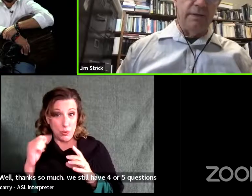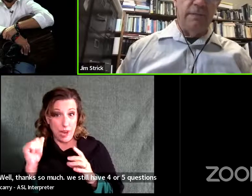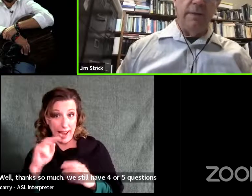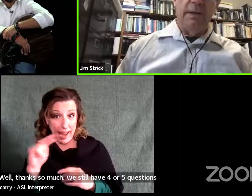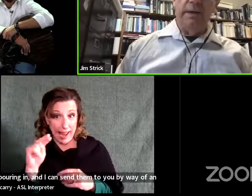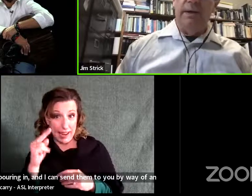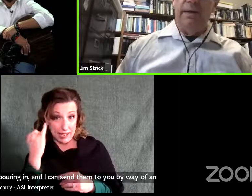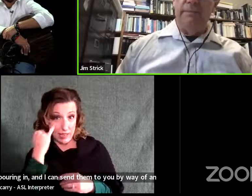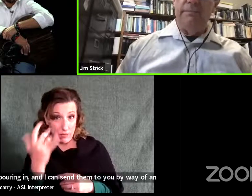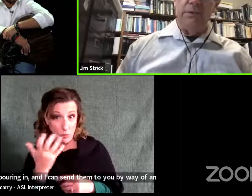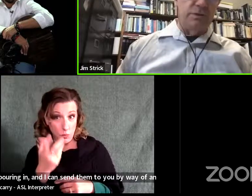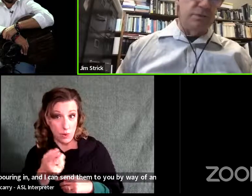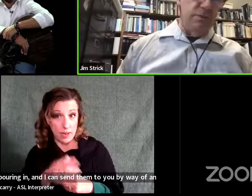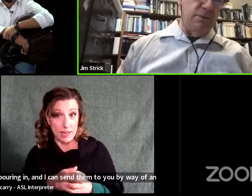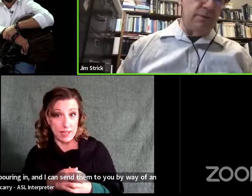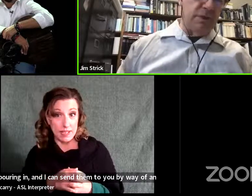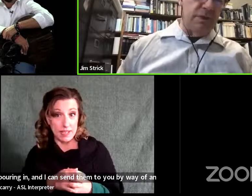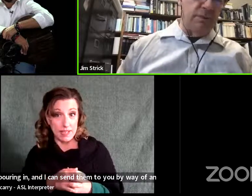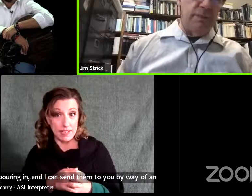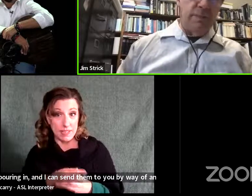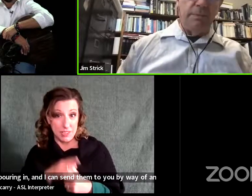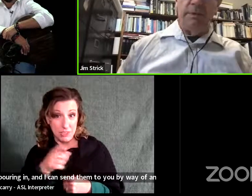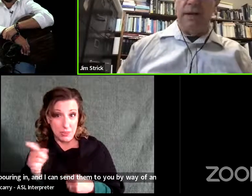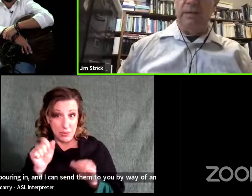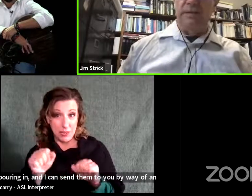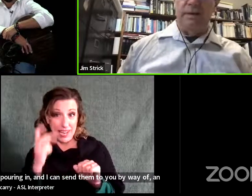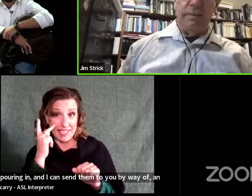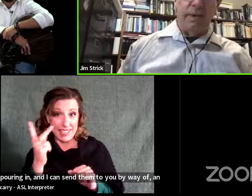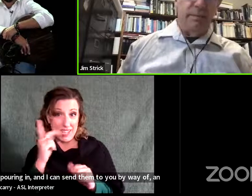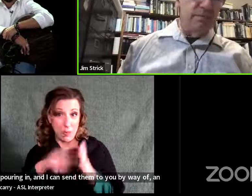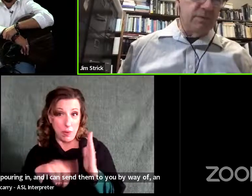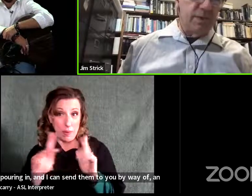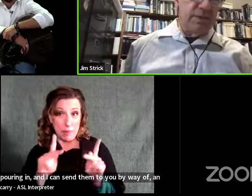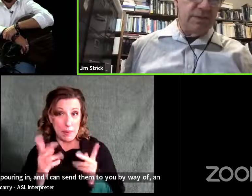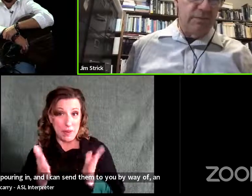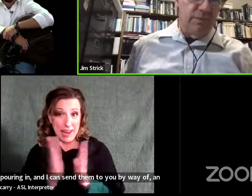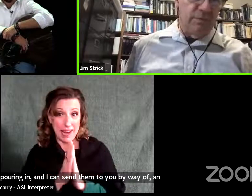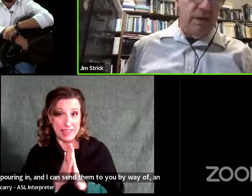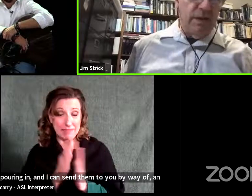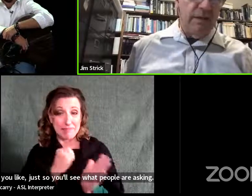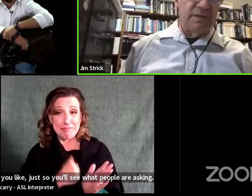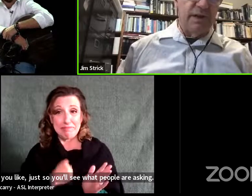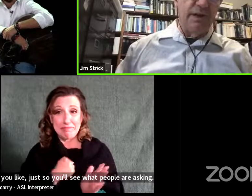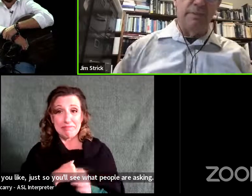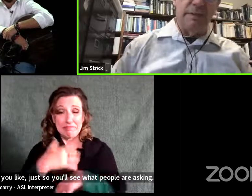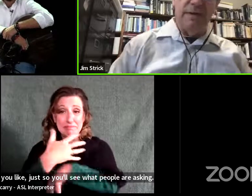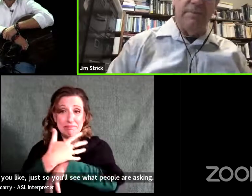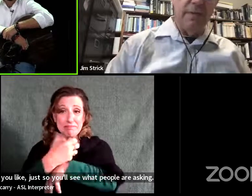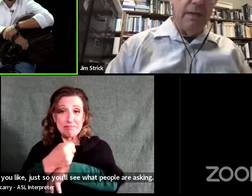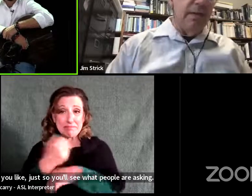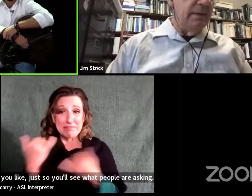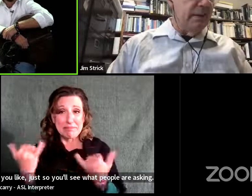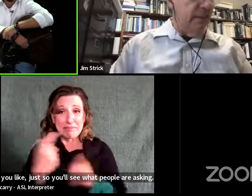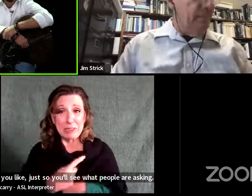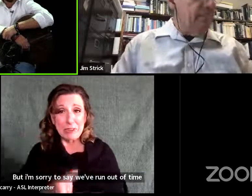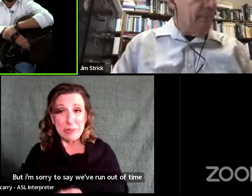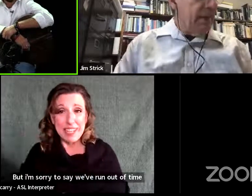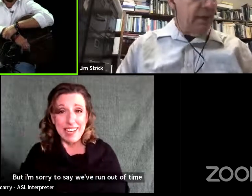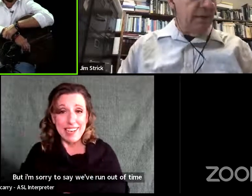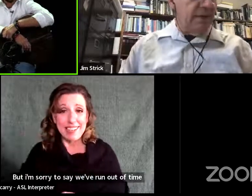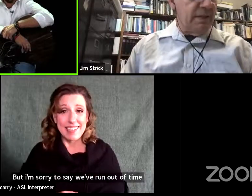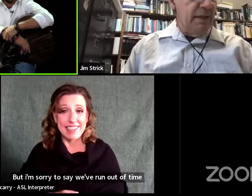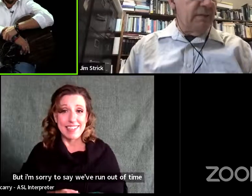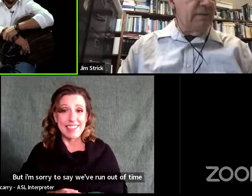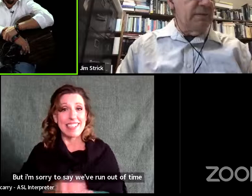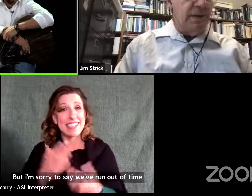you like, nice. Just so you'll see what people are asking. But I'm sorry to say we've run out of time today.